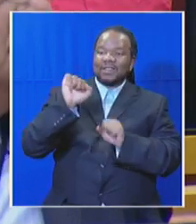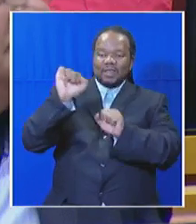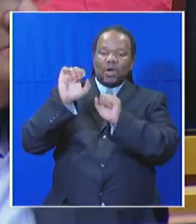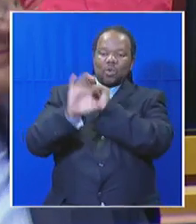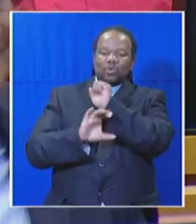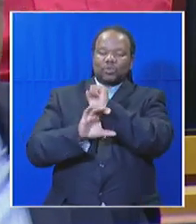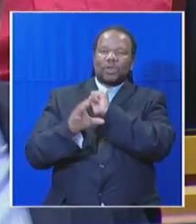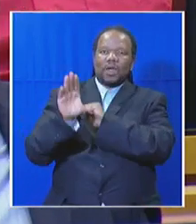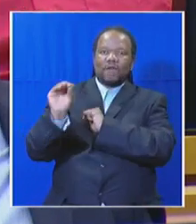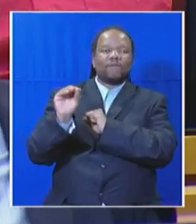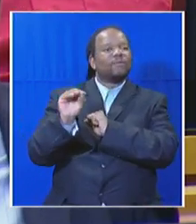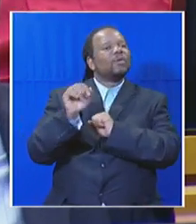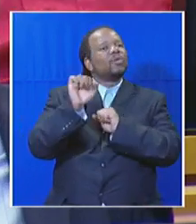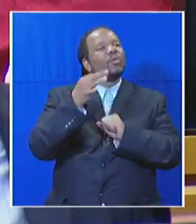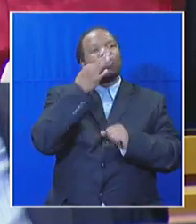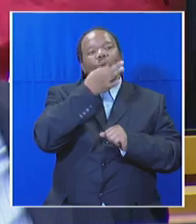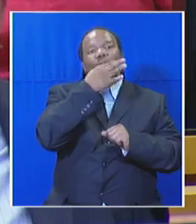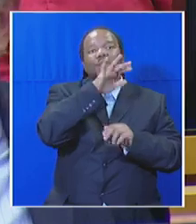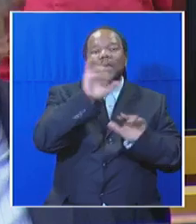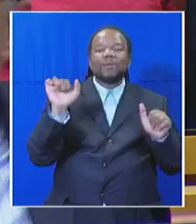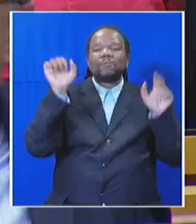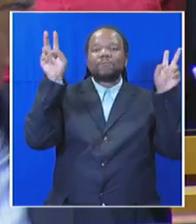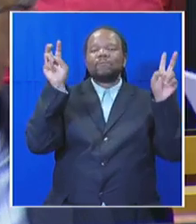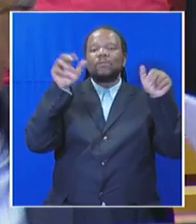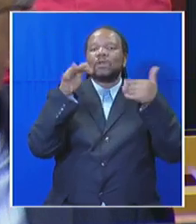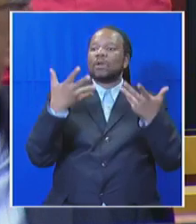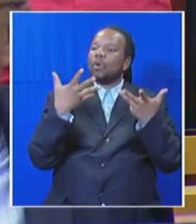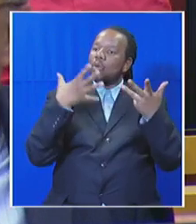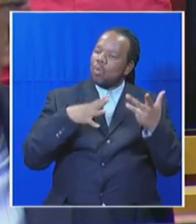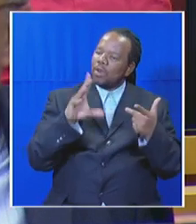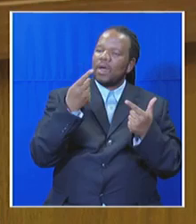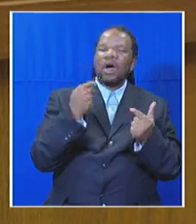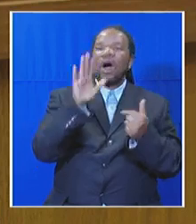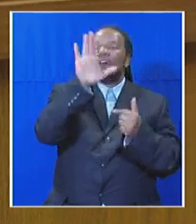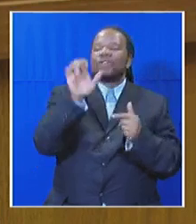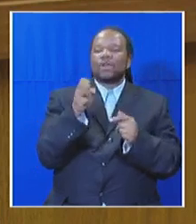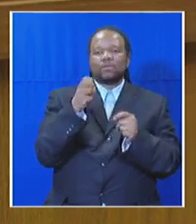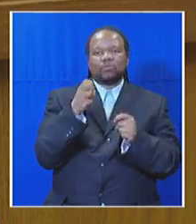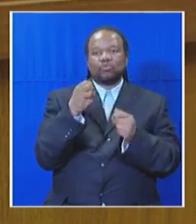we want African solutions to African problems, we are not saying we're going to